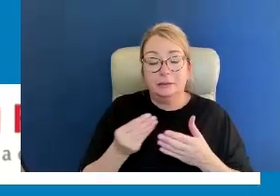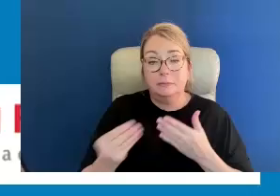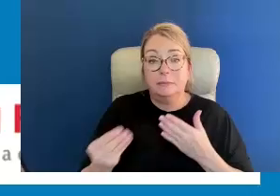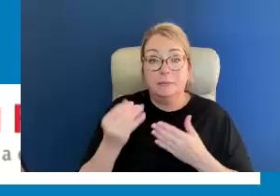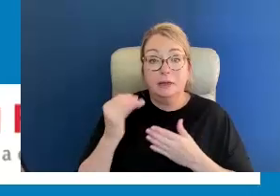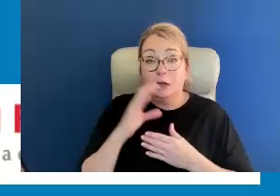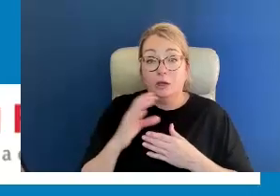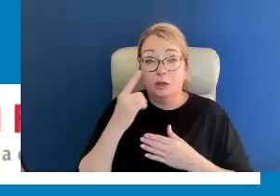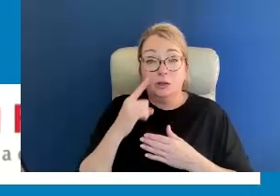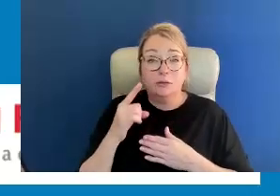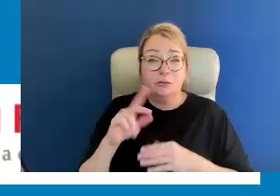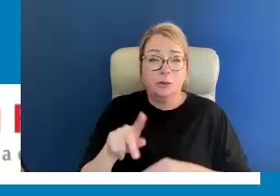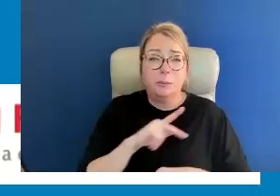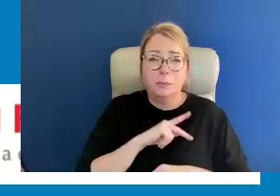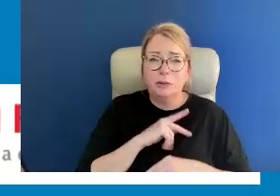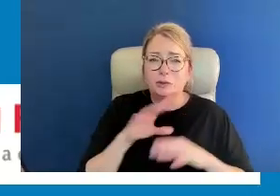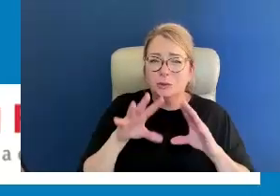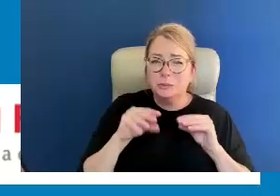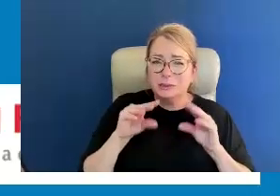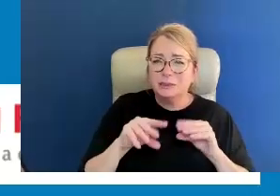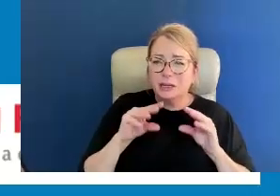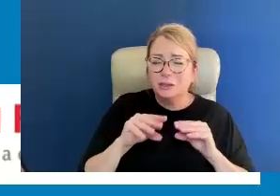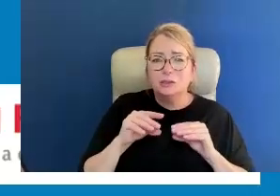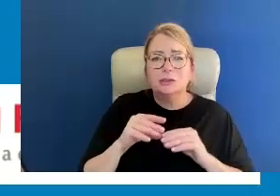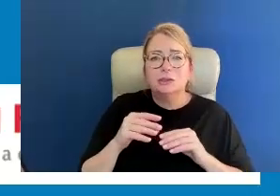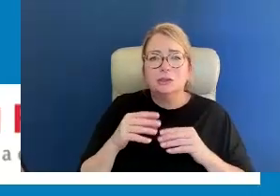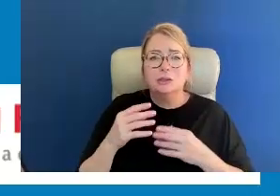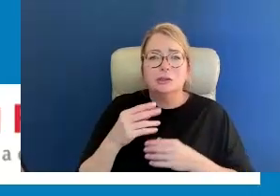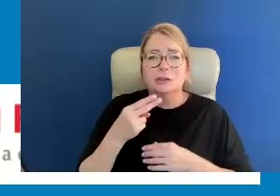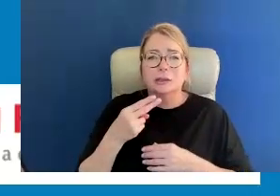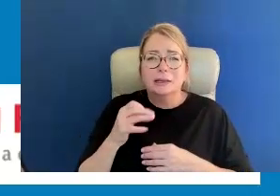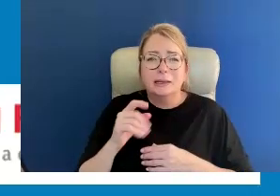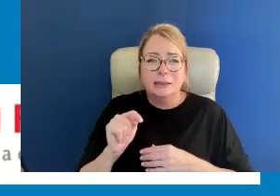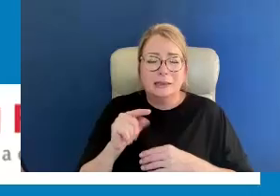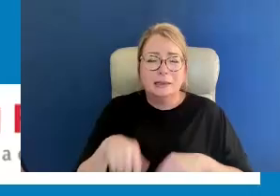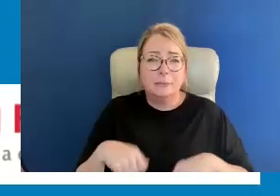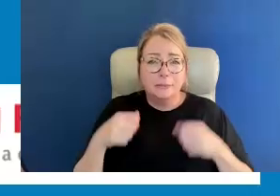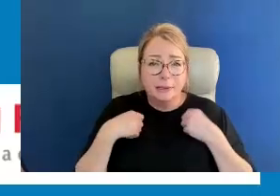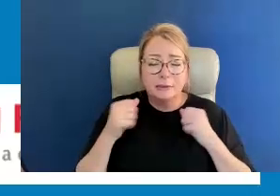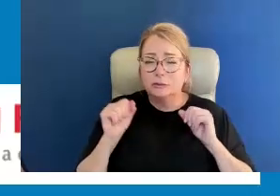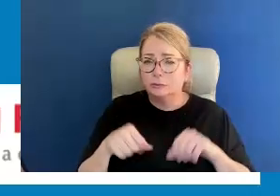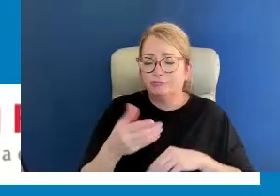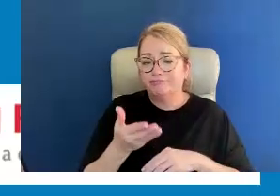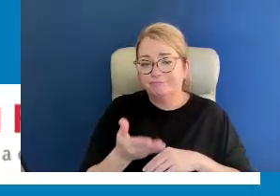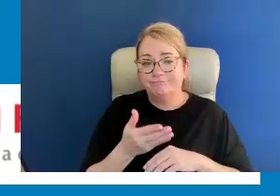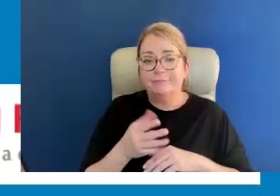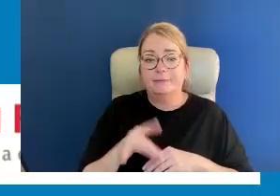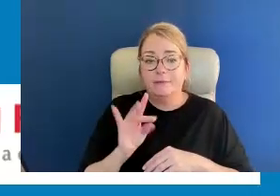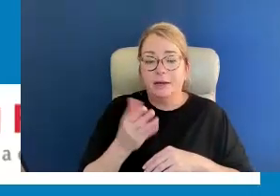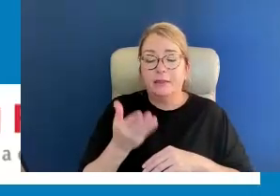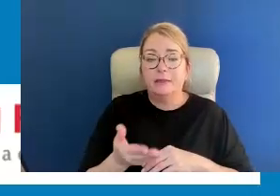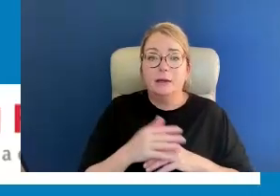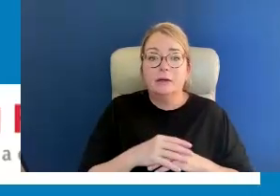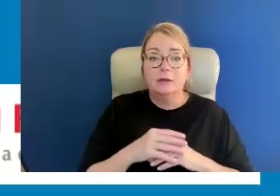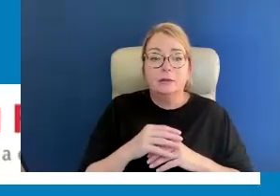looking for personal massagers or heating blankets, you can find them on the FSA store. So if you need to use up your money at the end of a benefit period, the FSA store